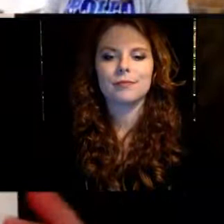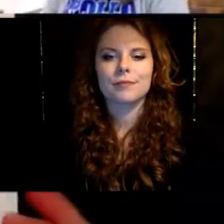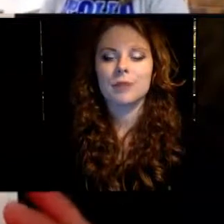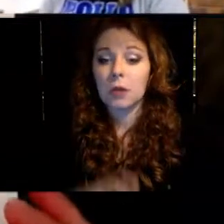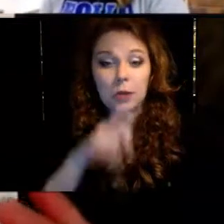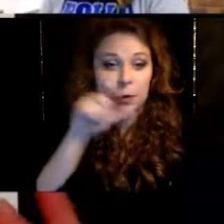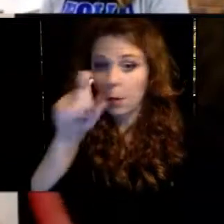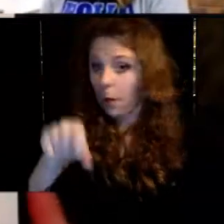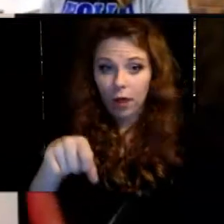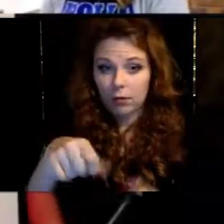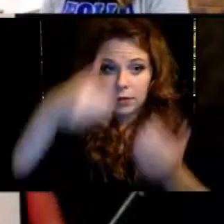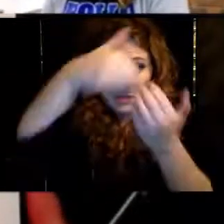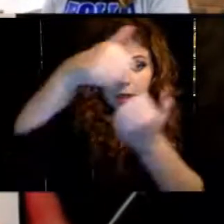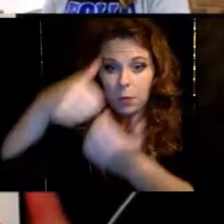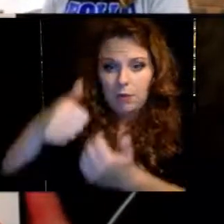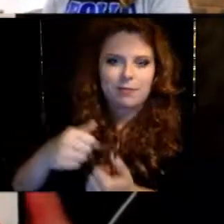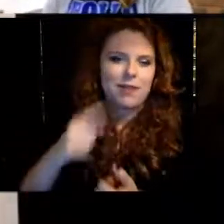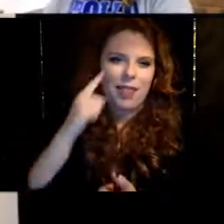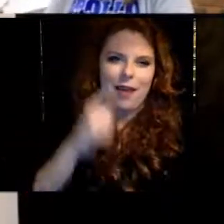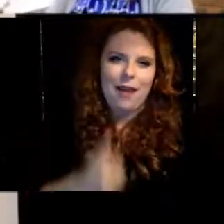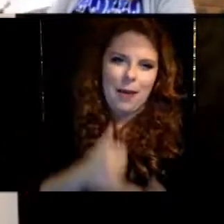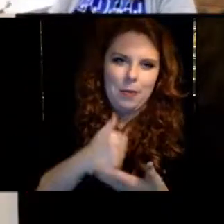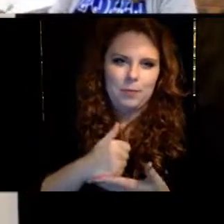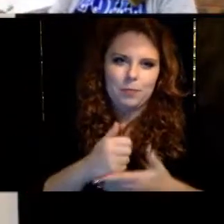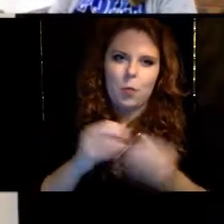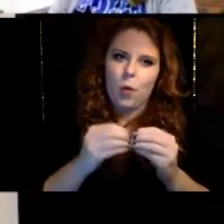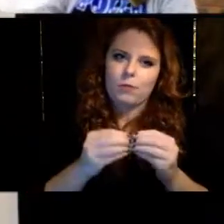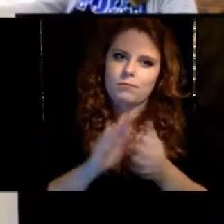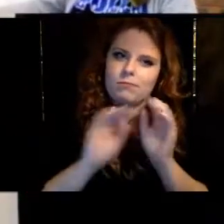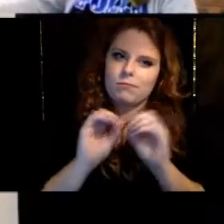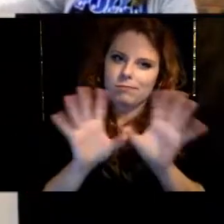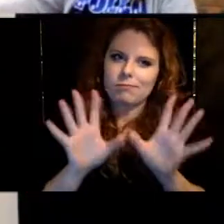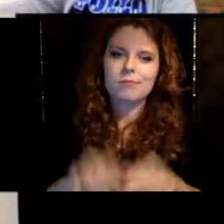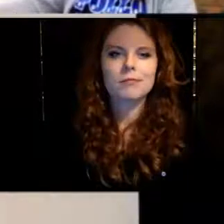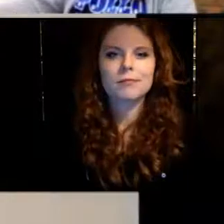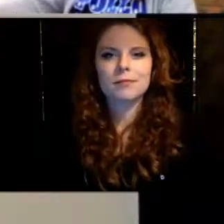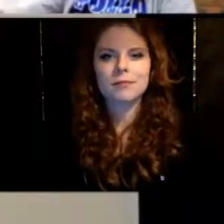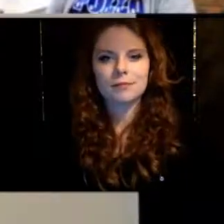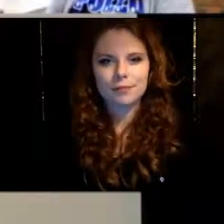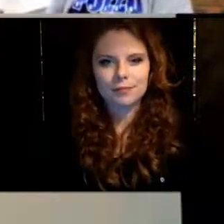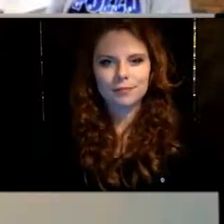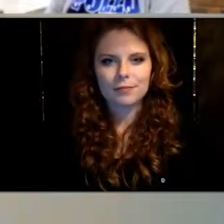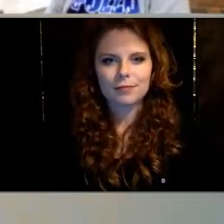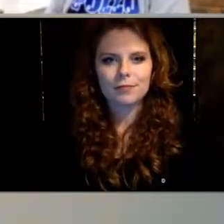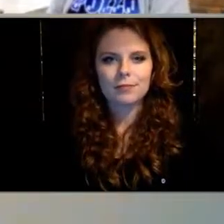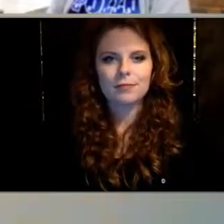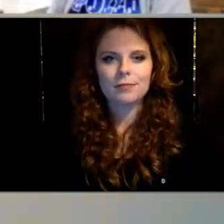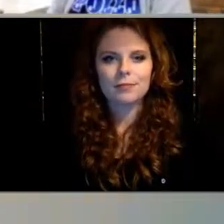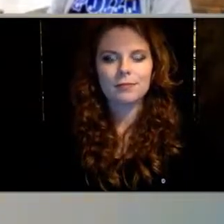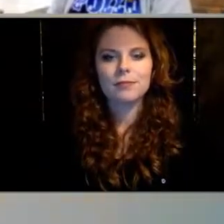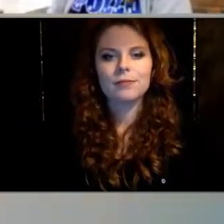You don't have to section yours off, but I thought that might help me a little bit, keep things more clear. All right, let's zoom